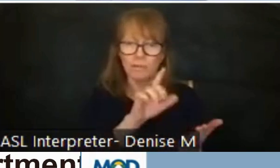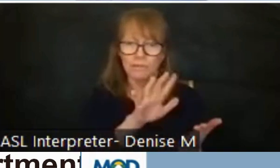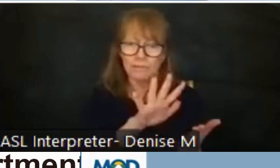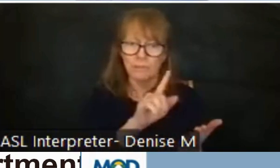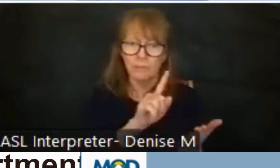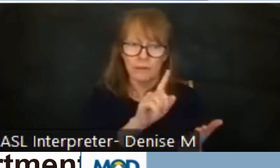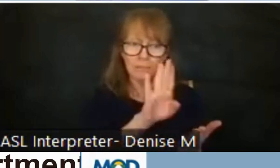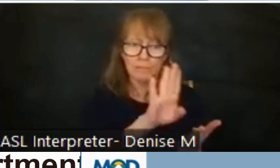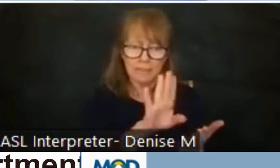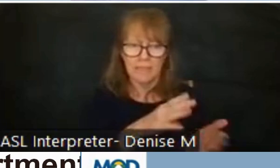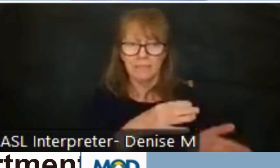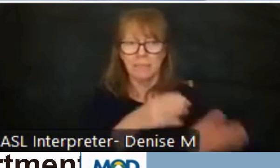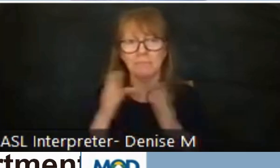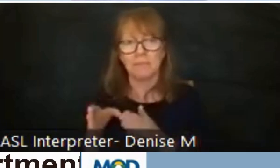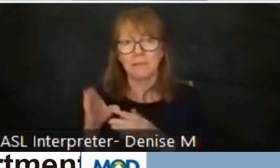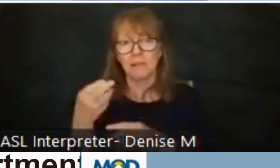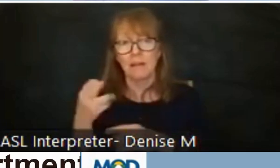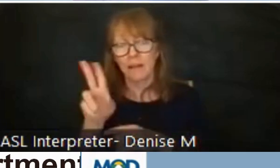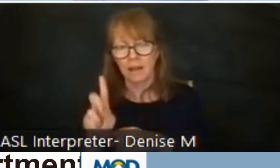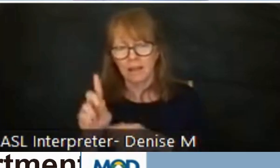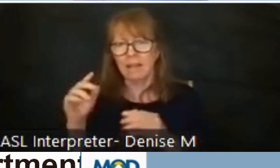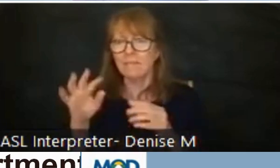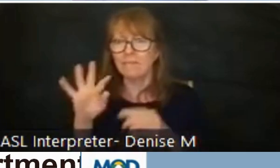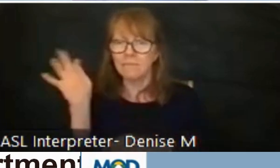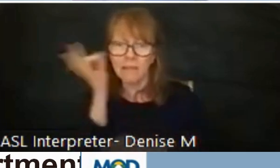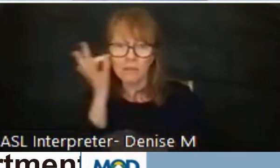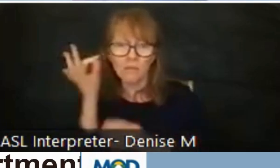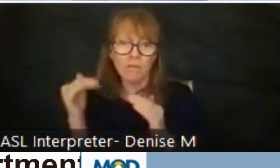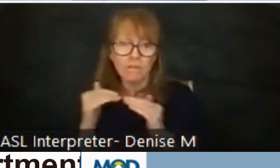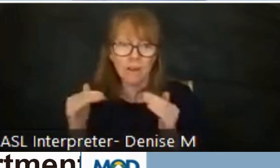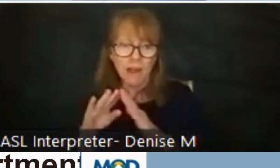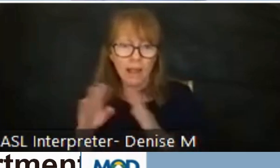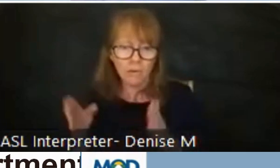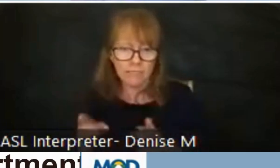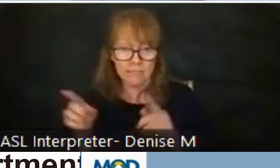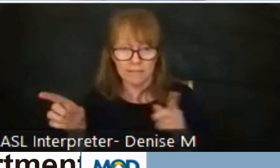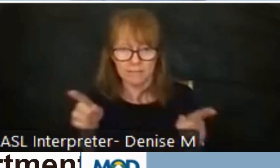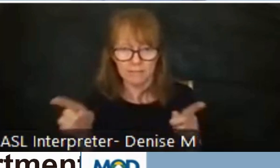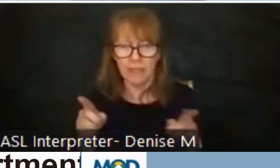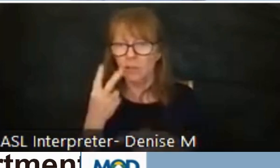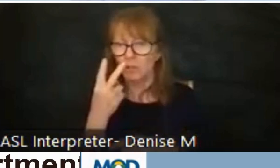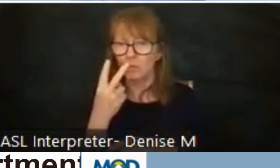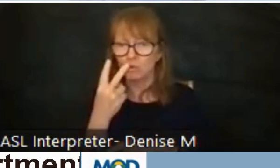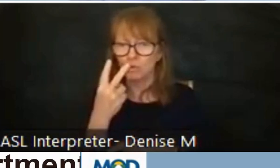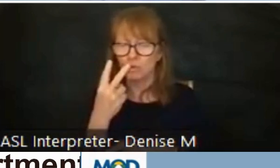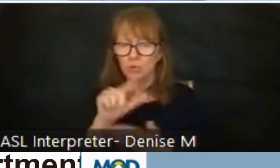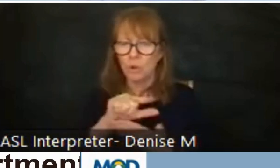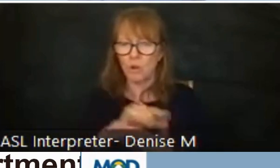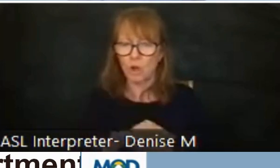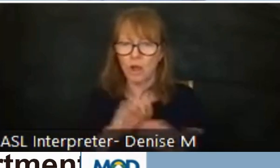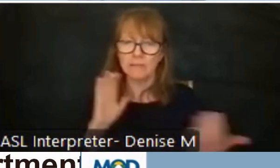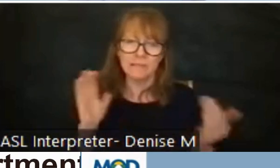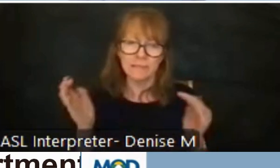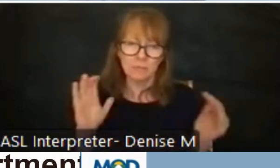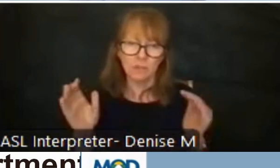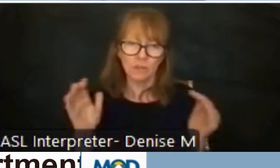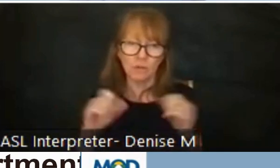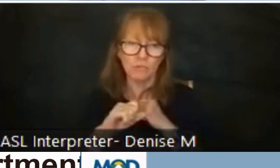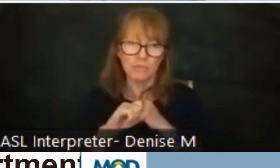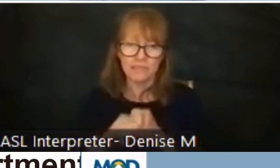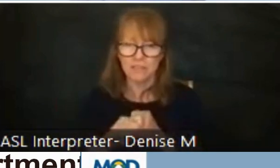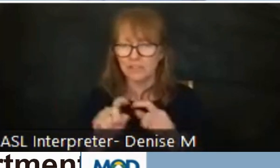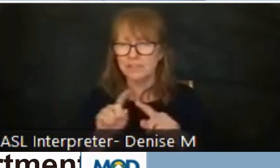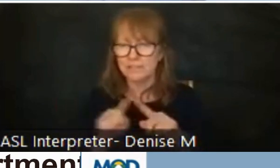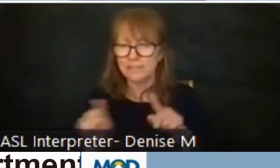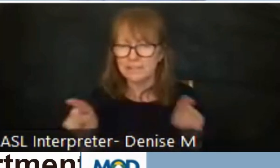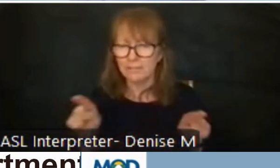the Federal Fair Housing Act. And as we've mentioned, the two laws offer similar protection, but differ in